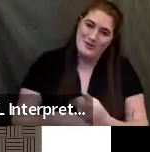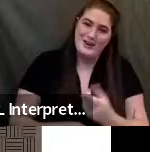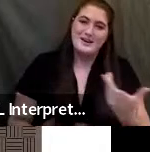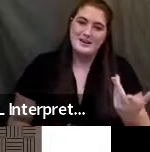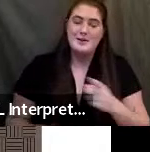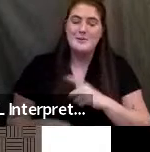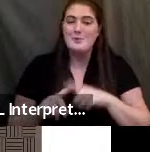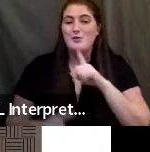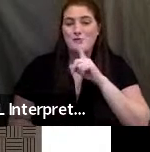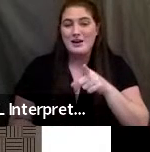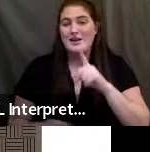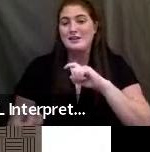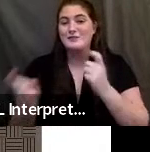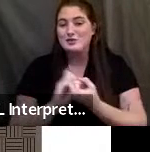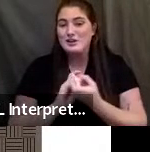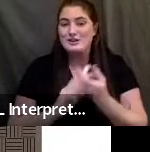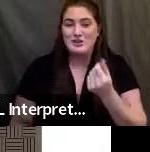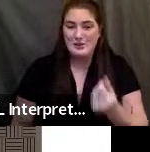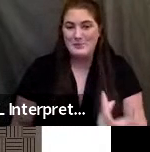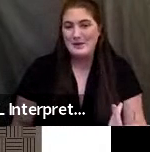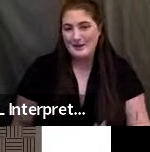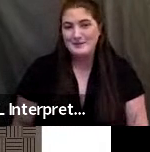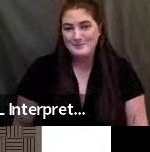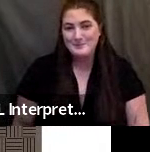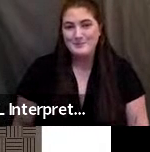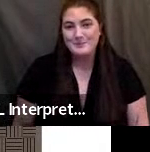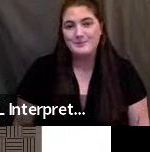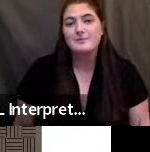But the realities have changed a little bit.